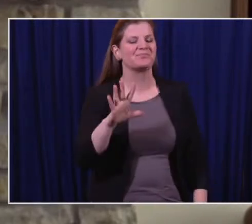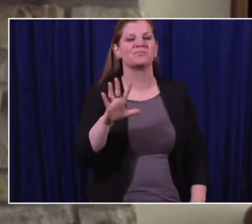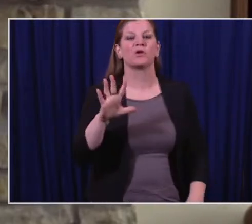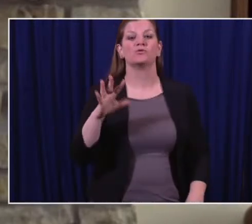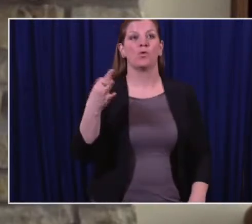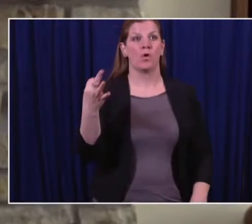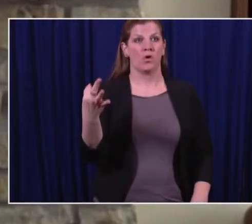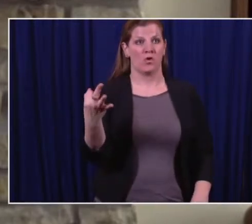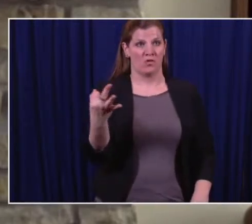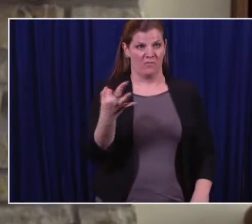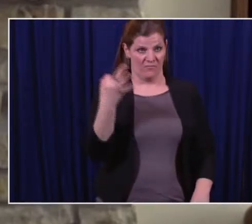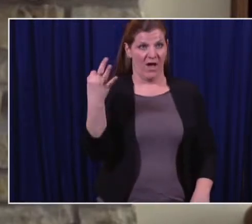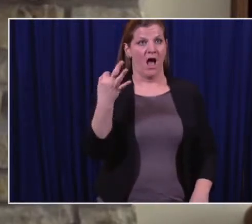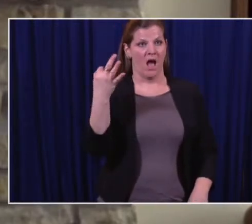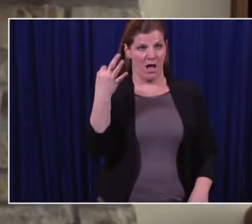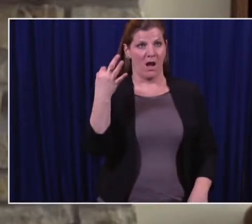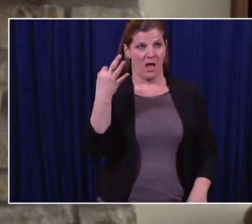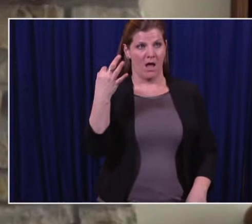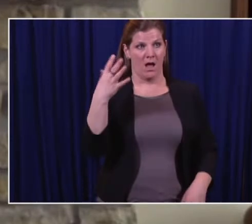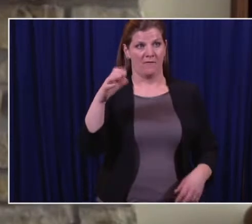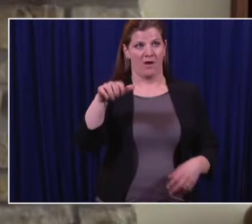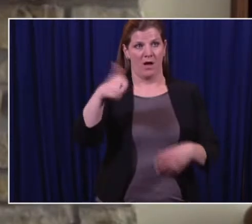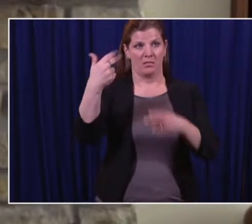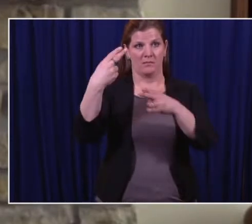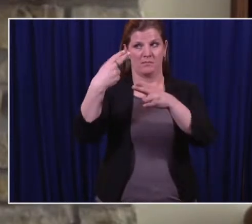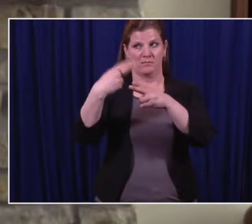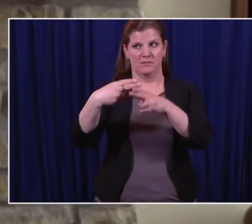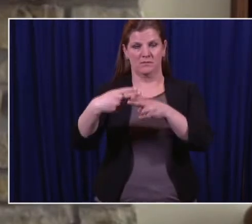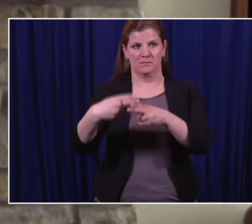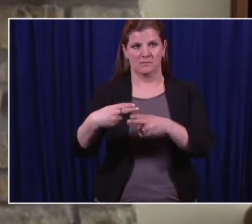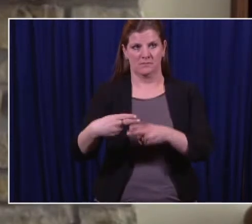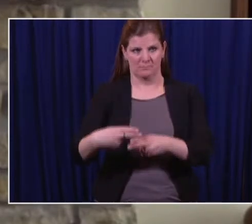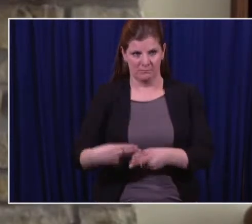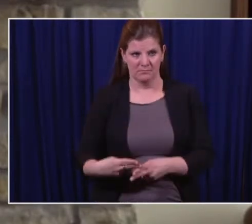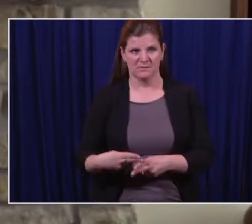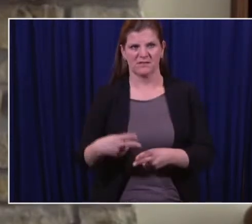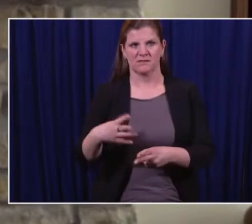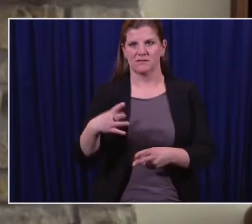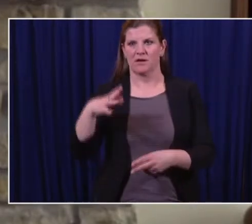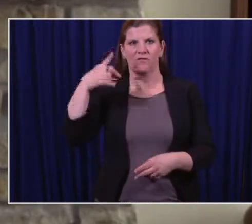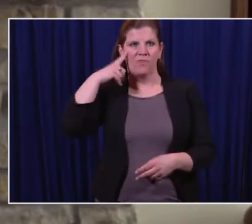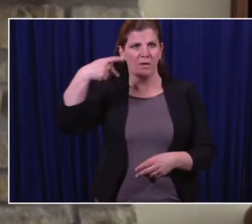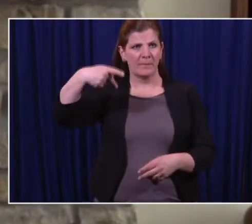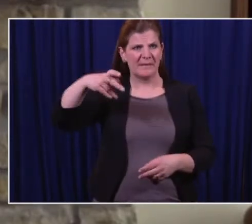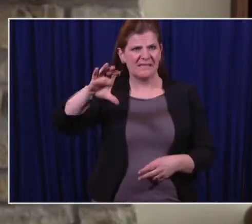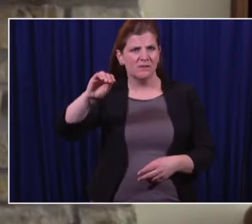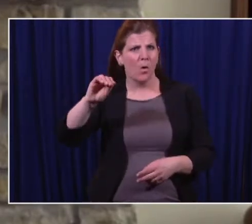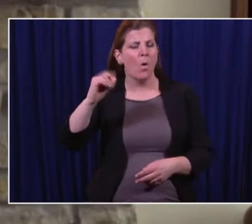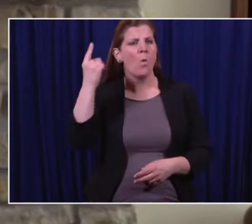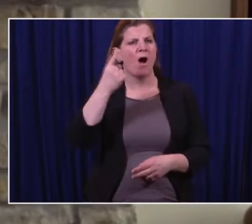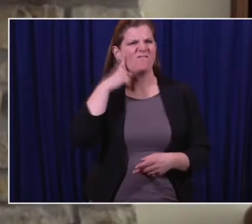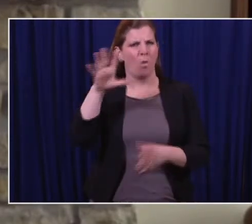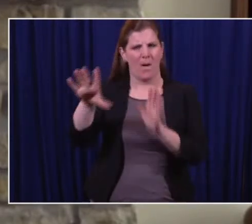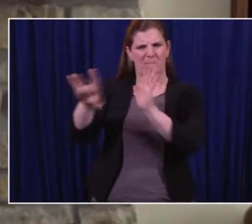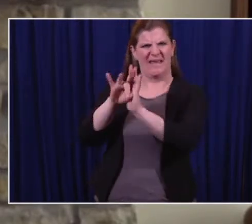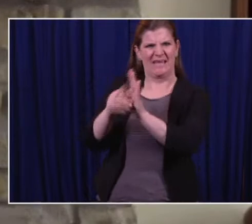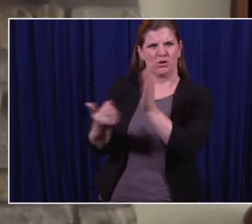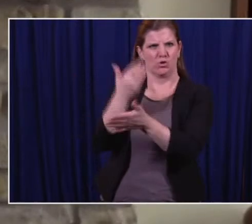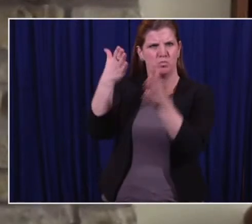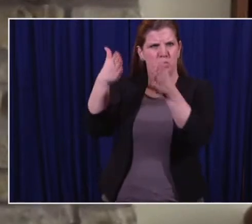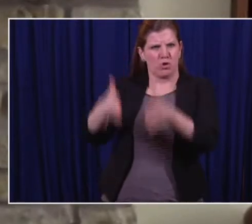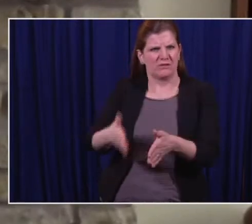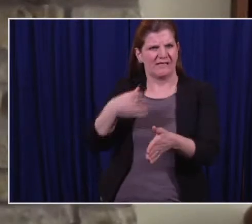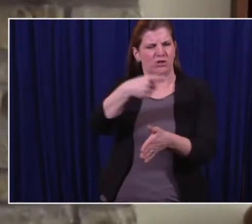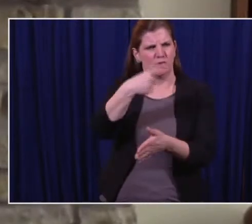next batch of names to replace Sam Randazzo on the PUCO. Just wondering what your timeline is for making that appointment. And as you're looking at these new